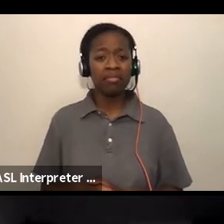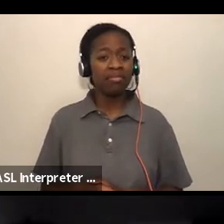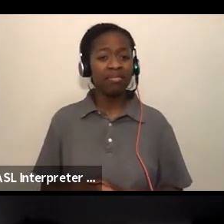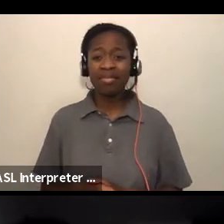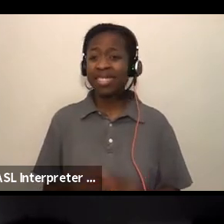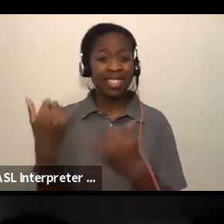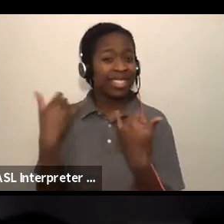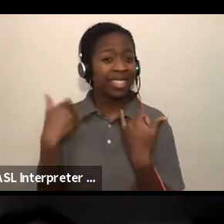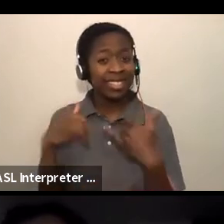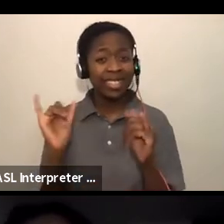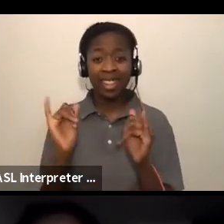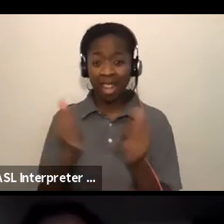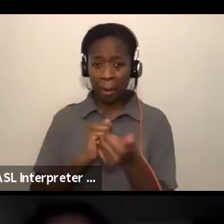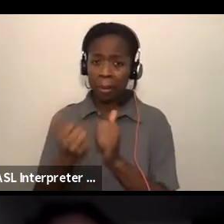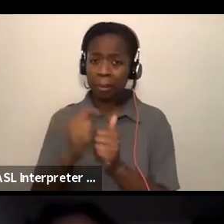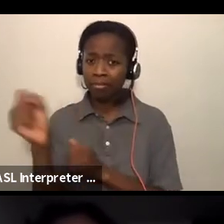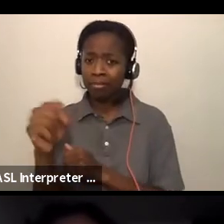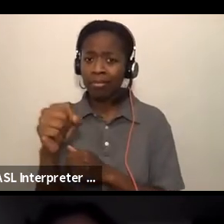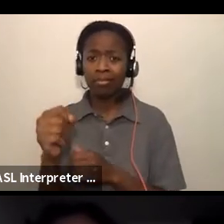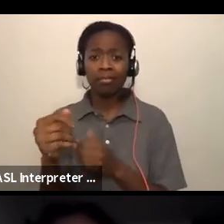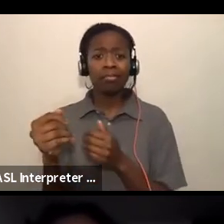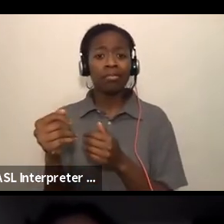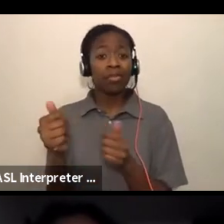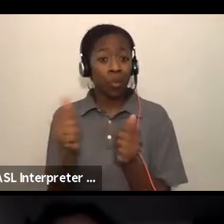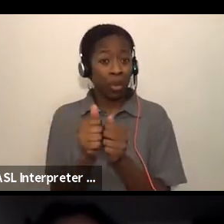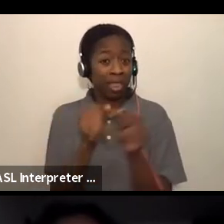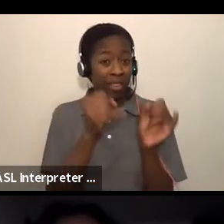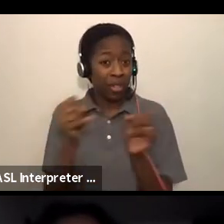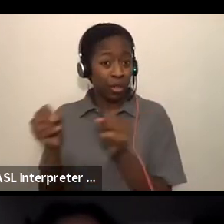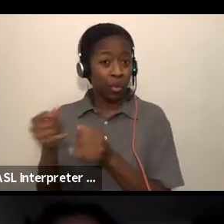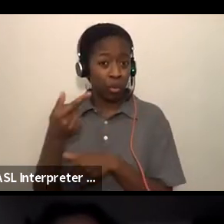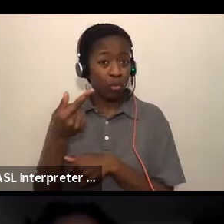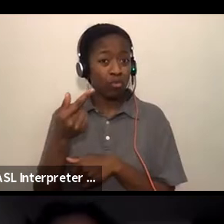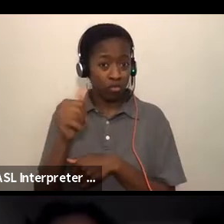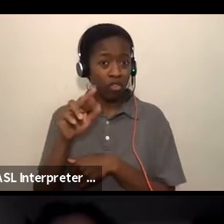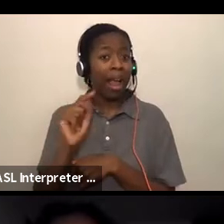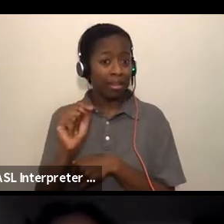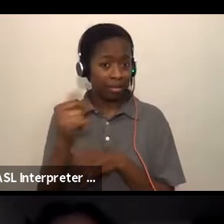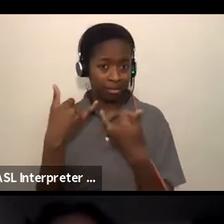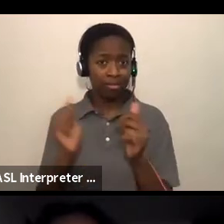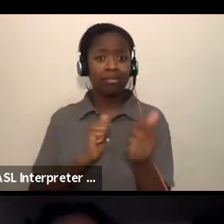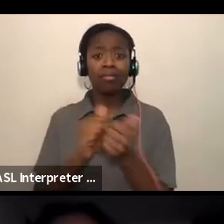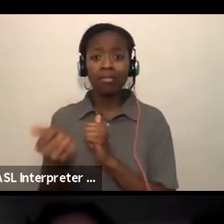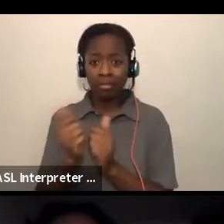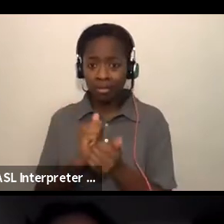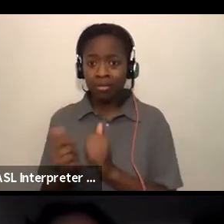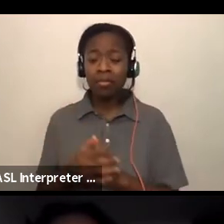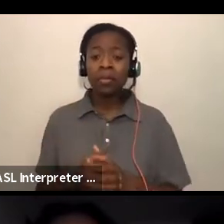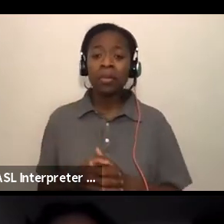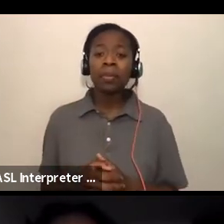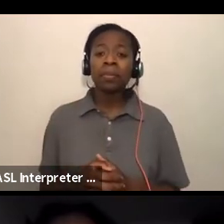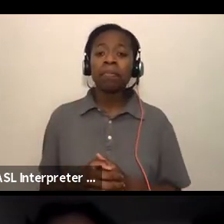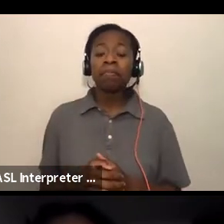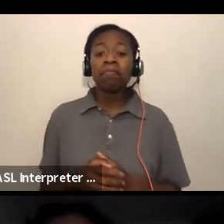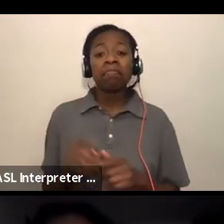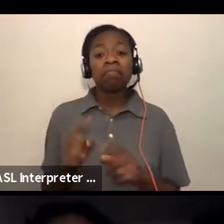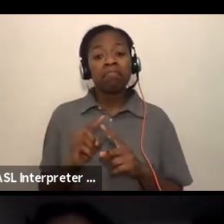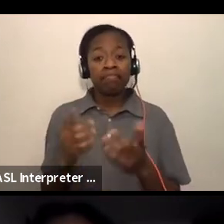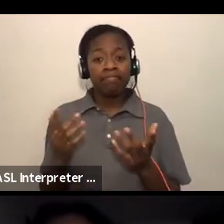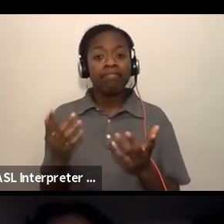still competitive, even with like the individual grants that you can get as an artist who is self-producing. It's